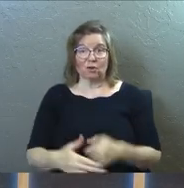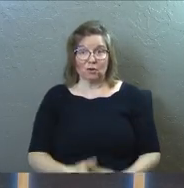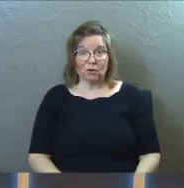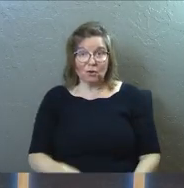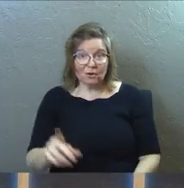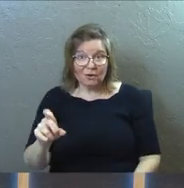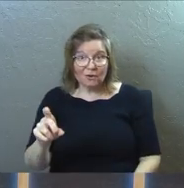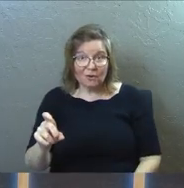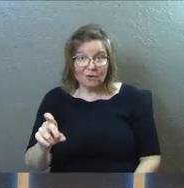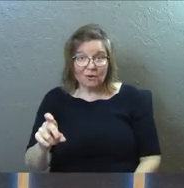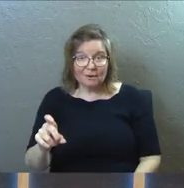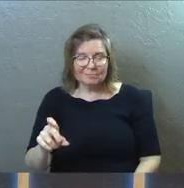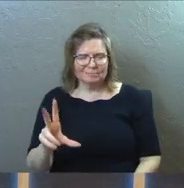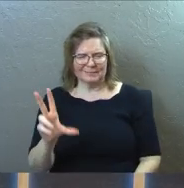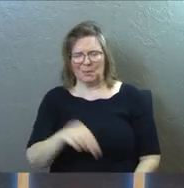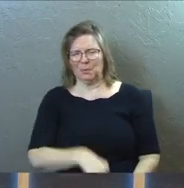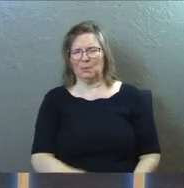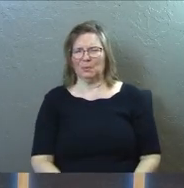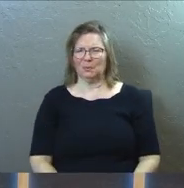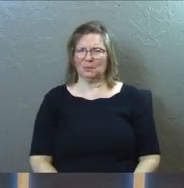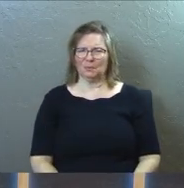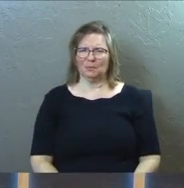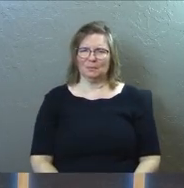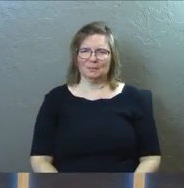behavior? Heck no.